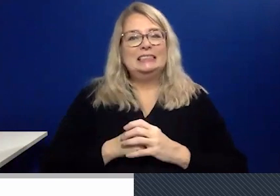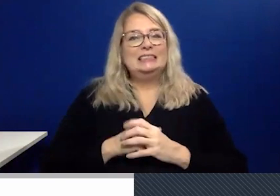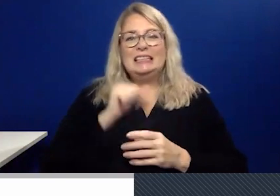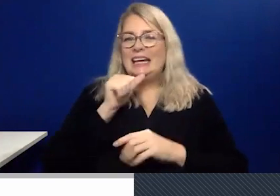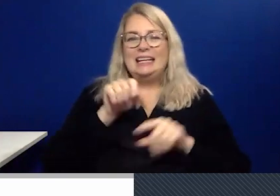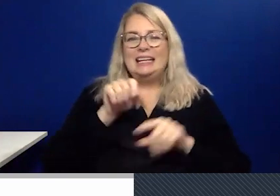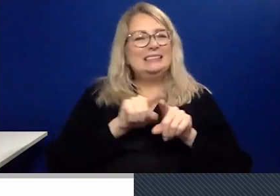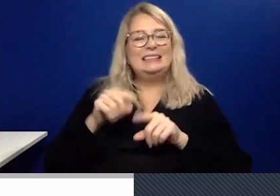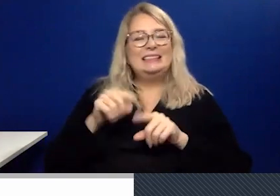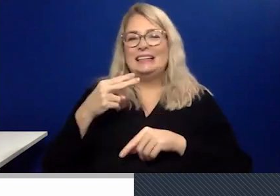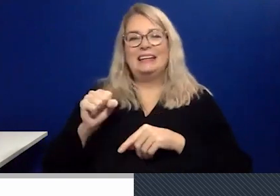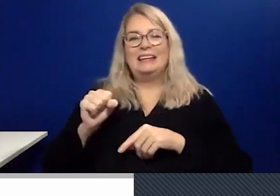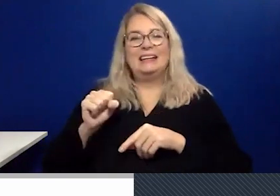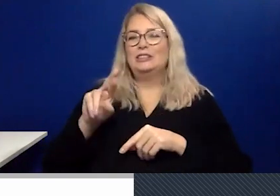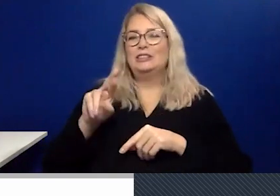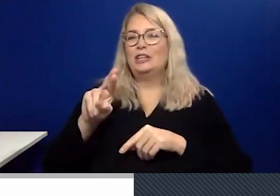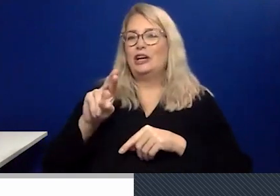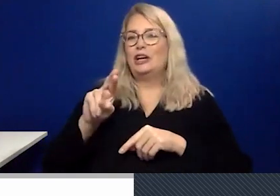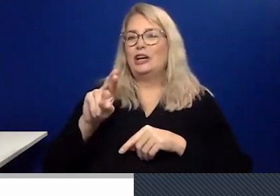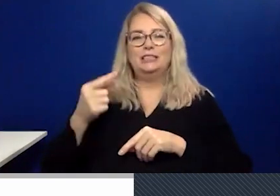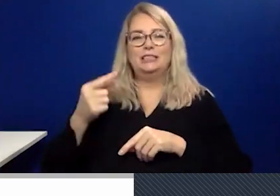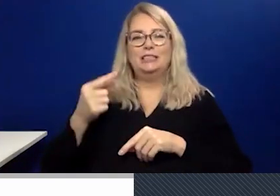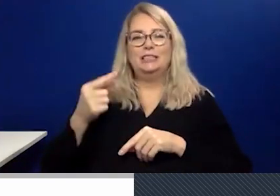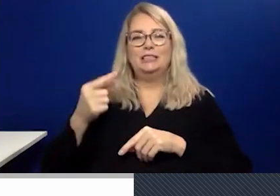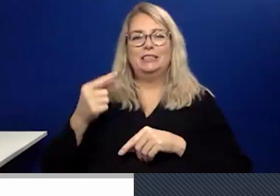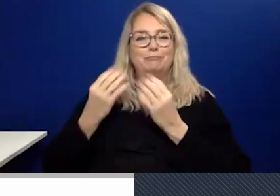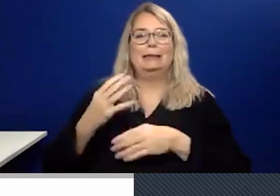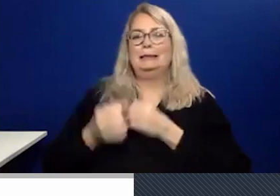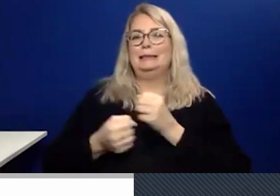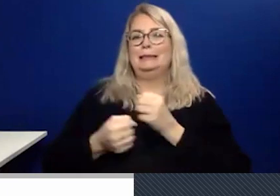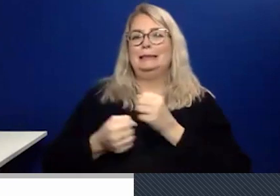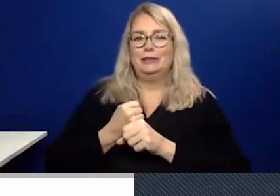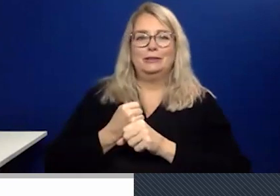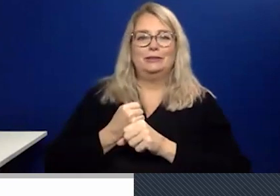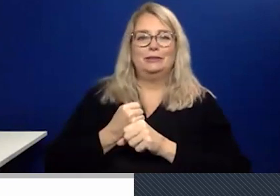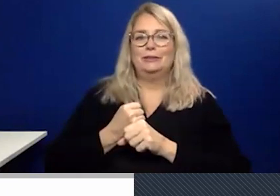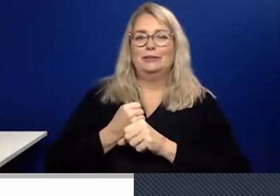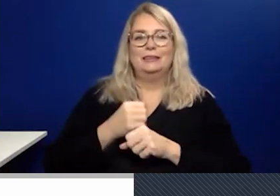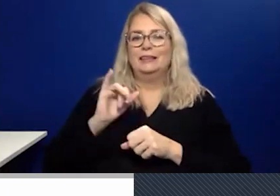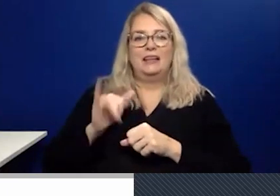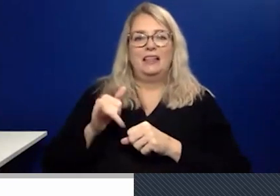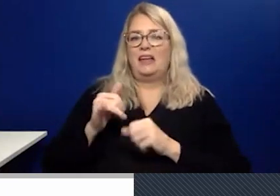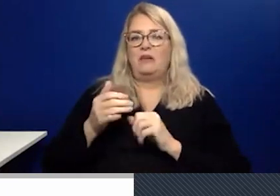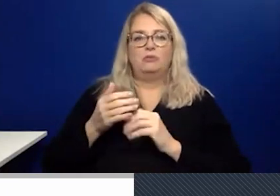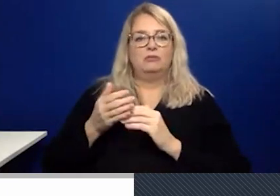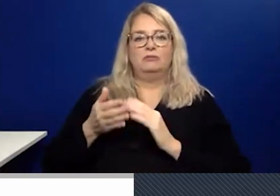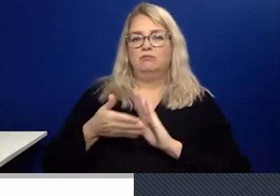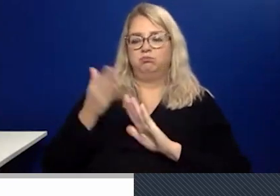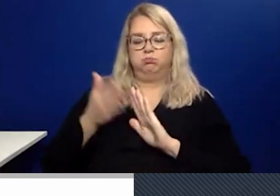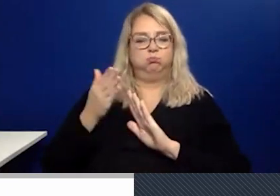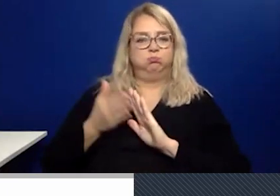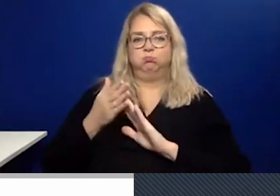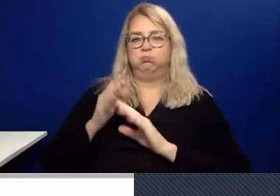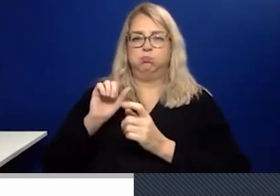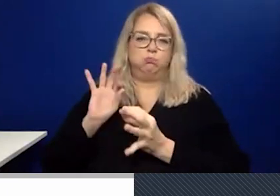I worked in RTG for many years. That was it ran like a fine-tooth comb, okay, where we had